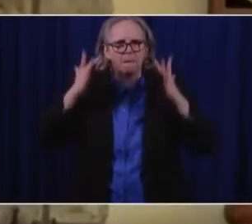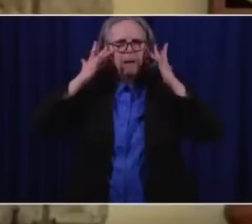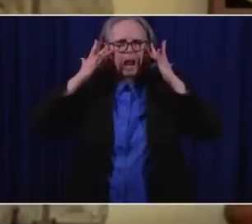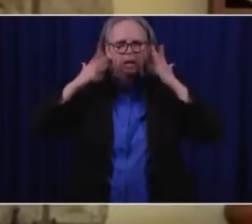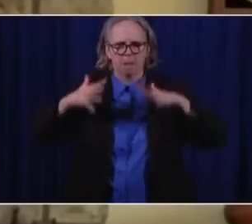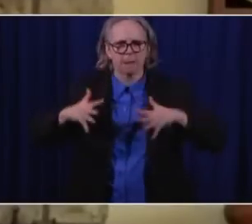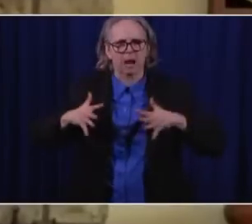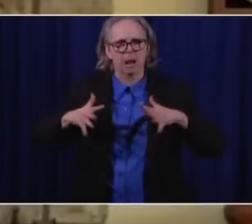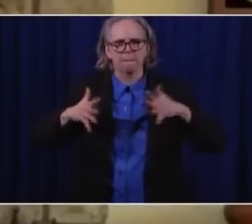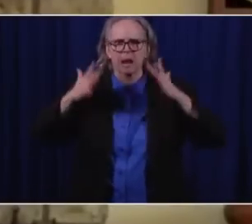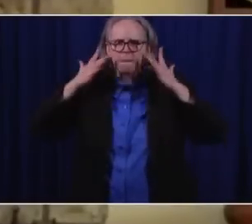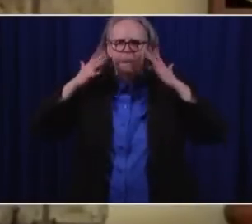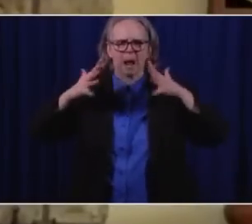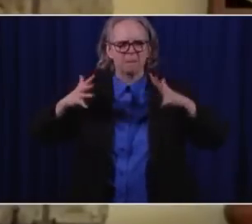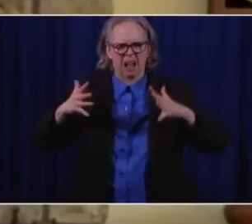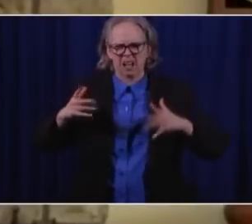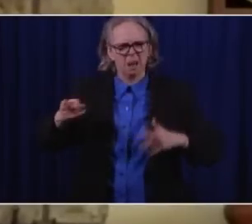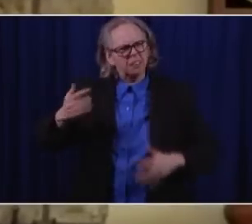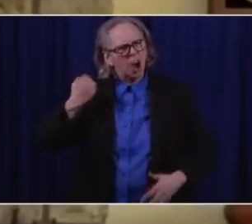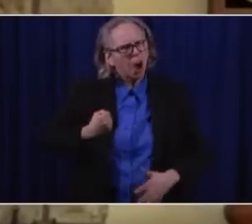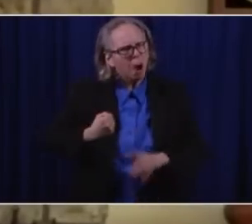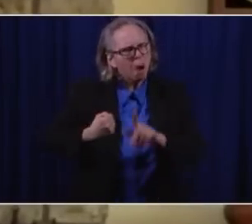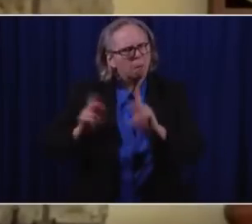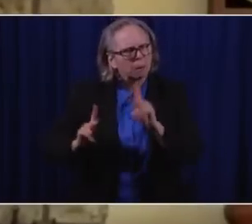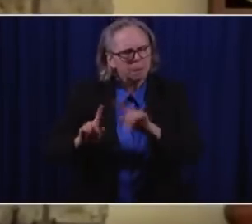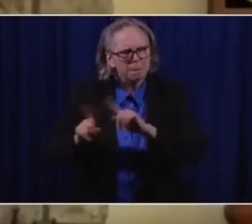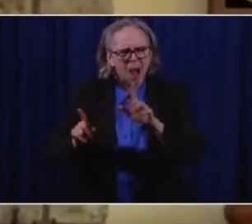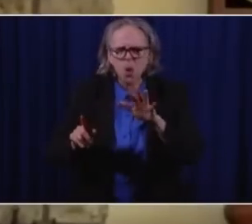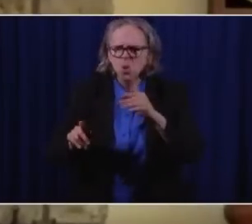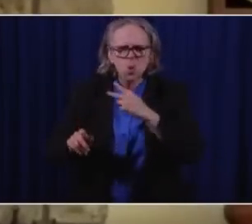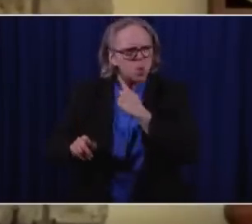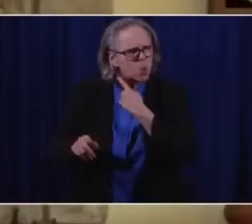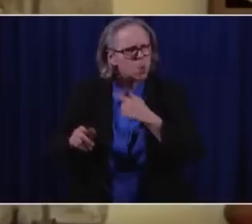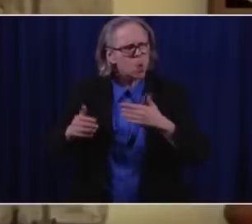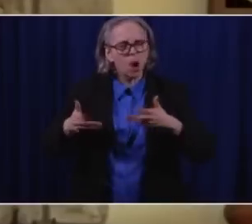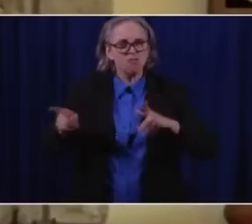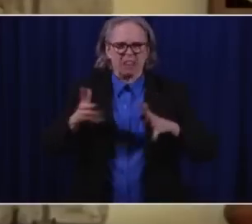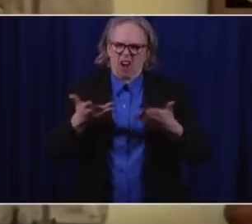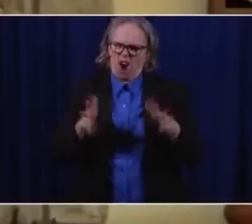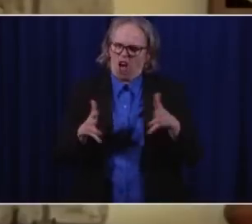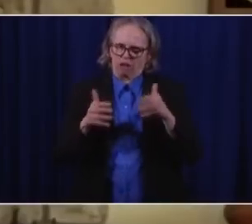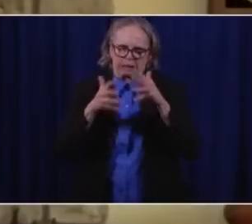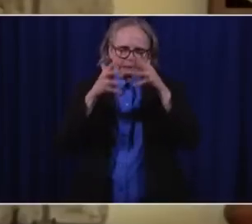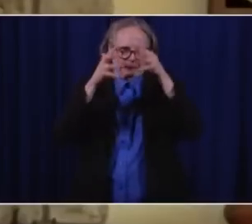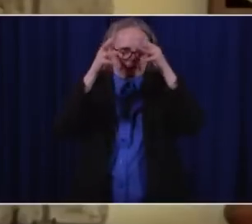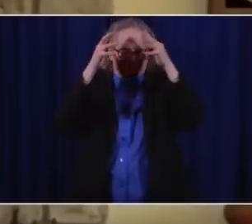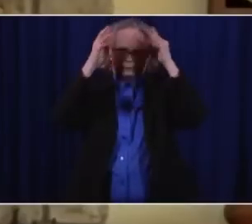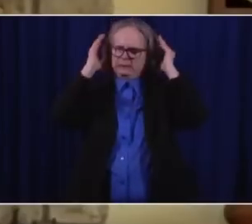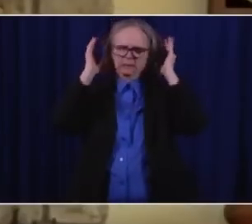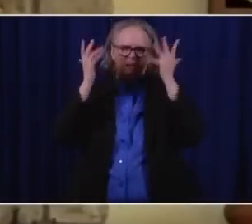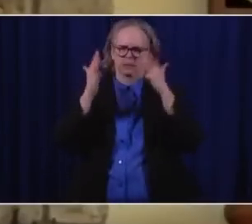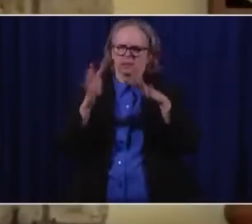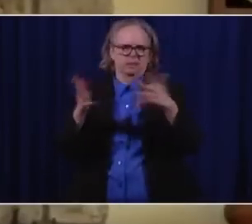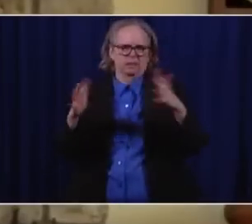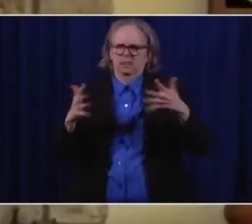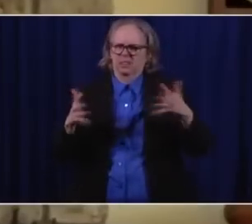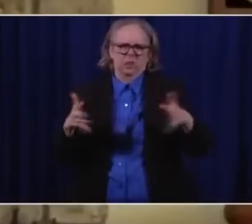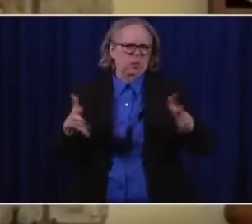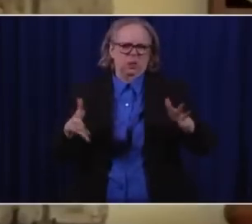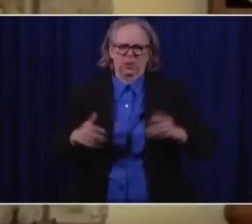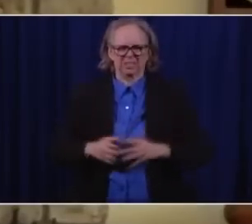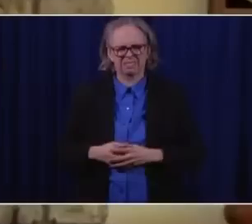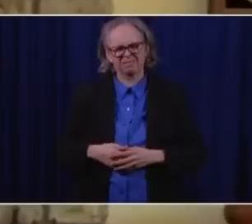this for 8 months, but they're overwhelmed. Yeah, there's a lot of parts of our system that overwhelm, which is another reason we need to just,